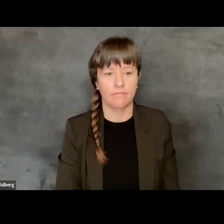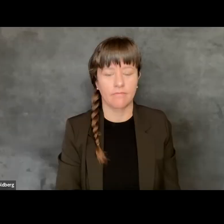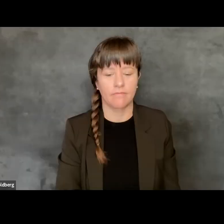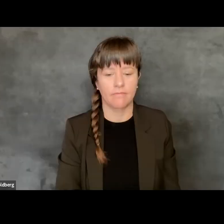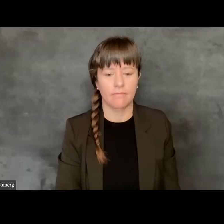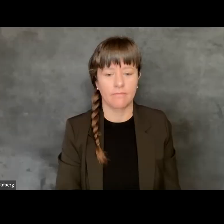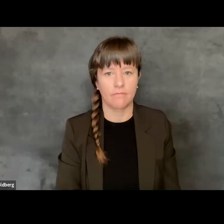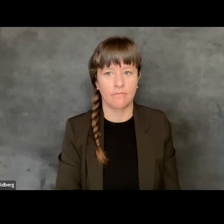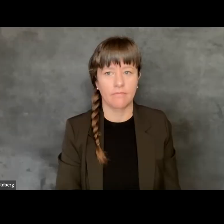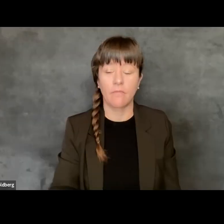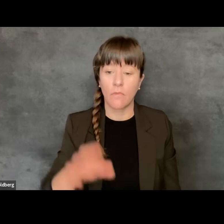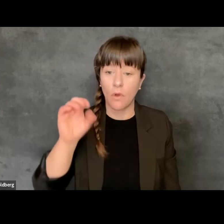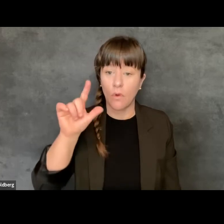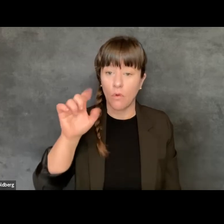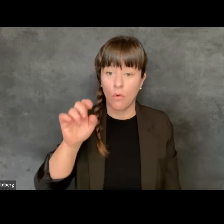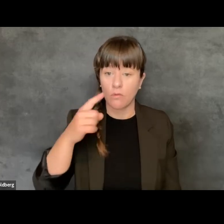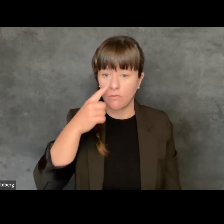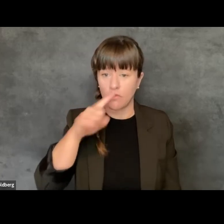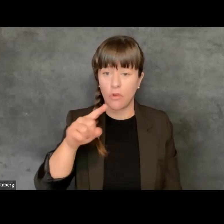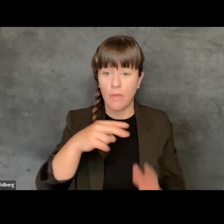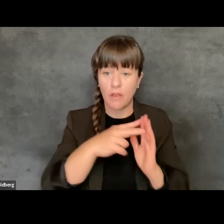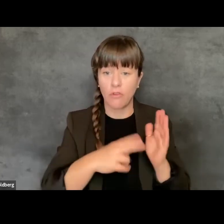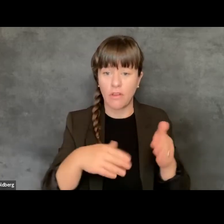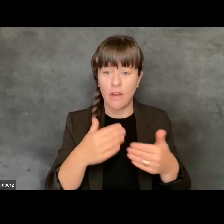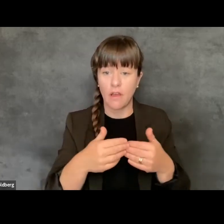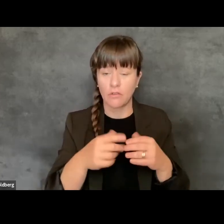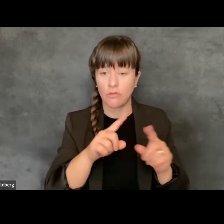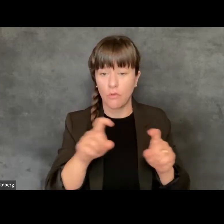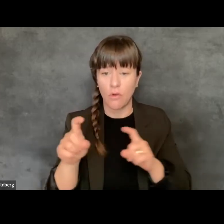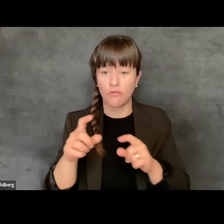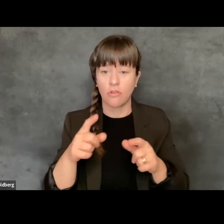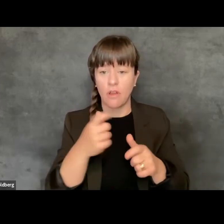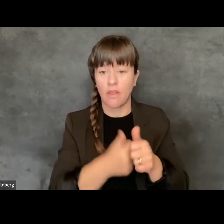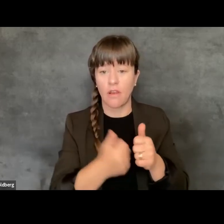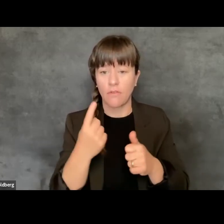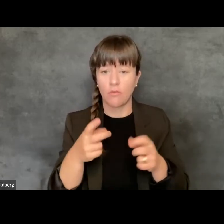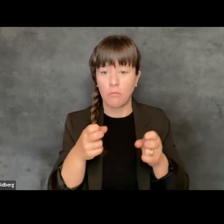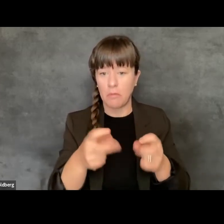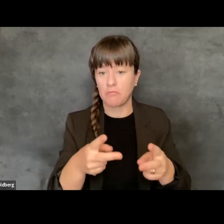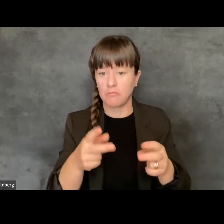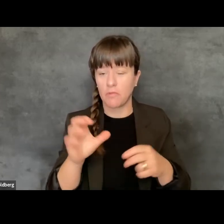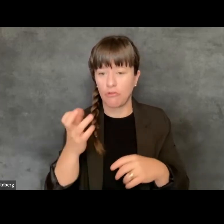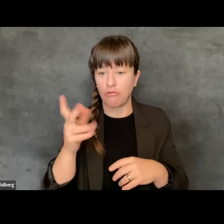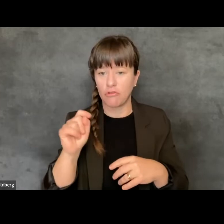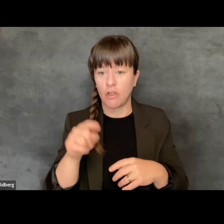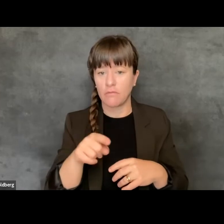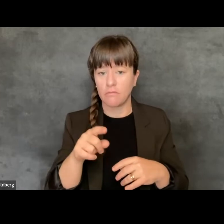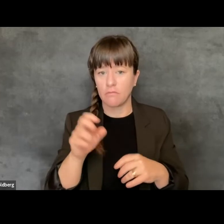Cole, perhaps you can repaste the next question in the chat so everybody has it for guidance to respond and share their responses as